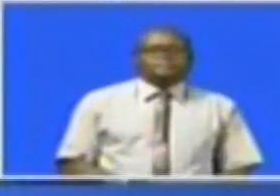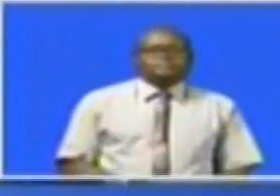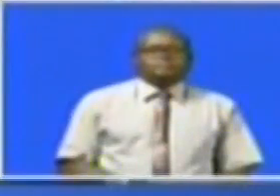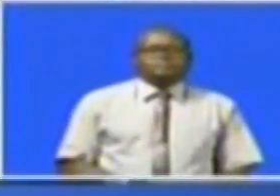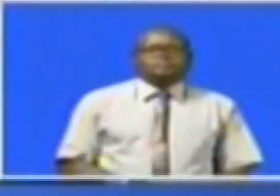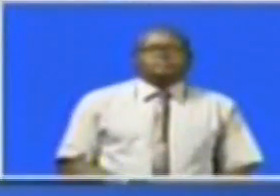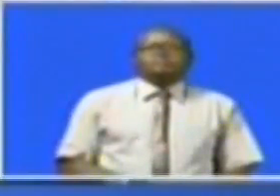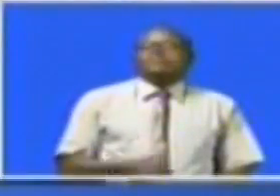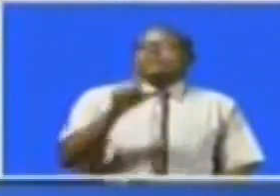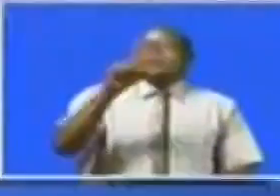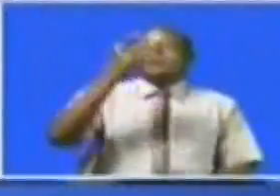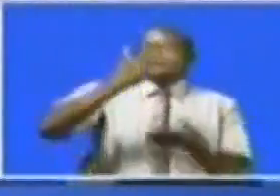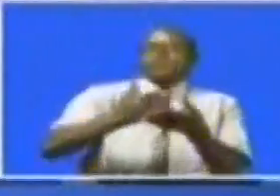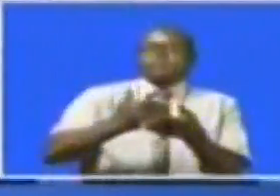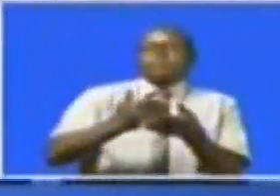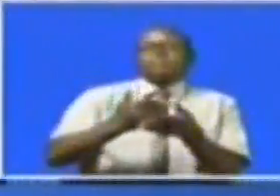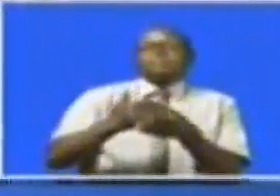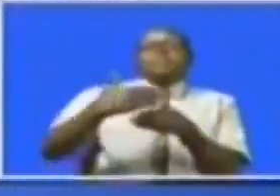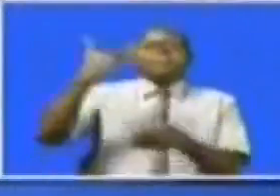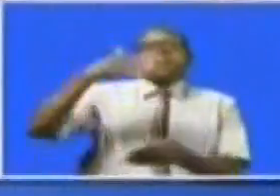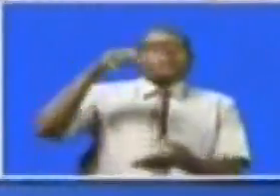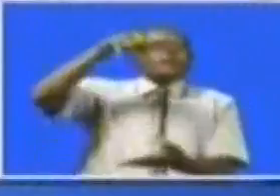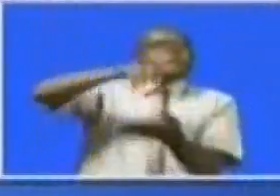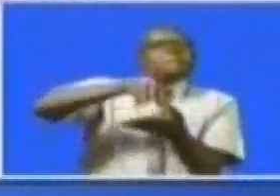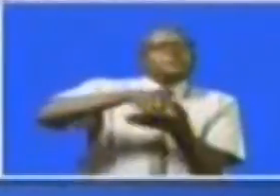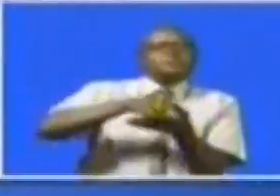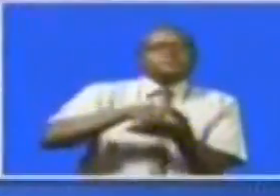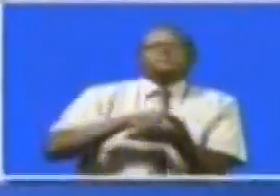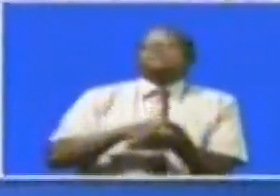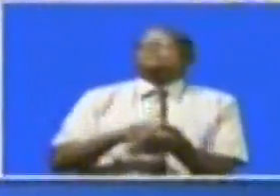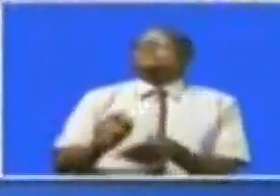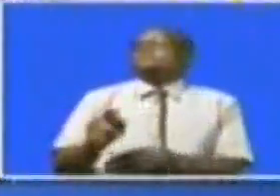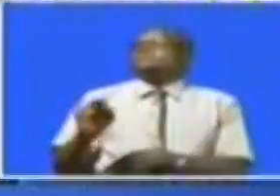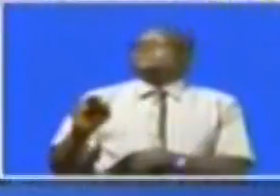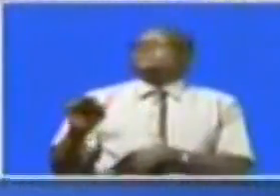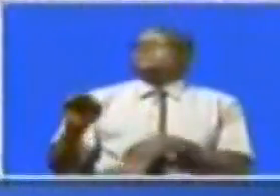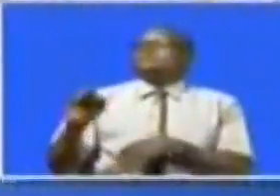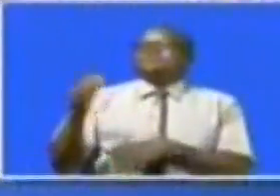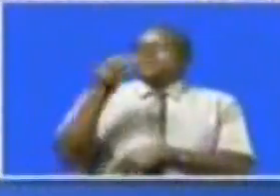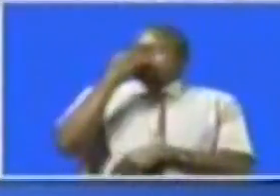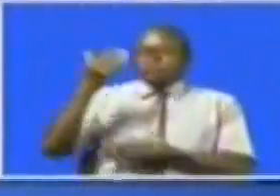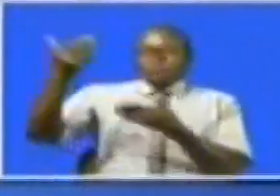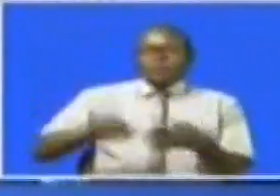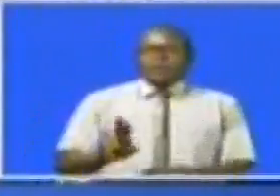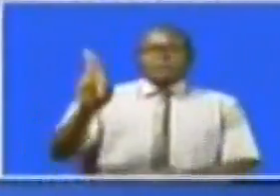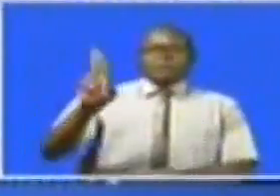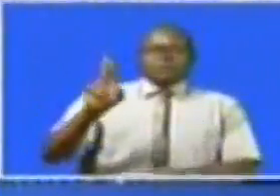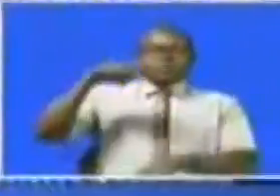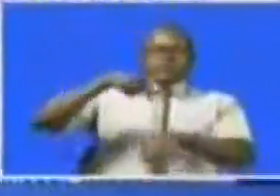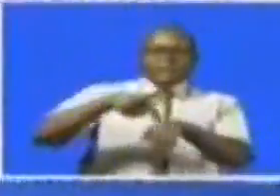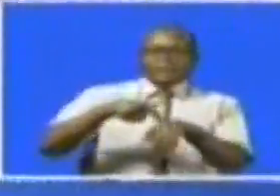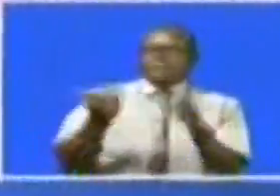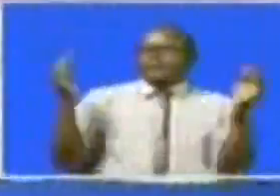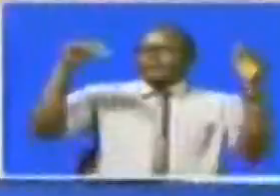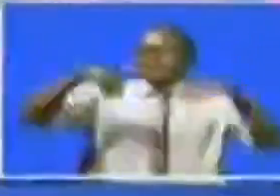At the Namanga one-stop border post, Deputy President William Ruto was at hand to welcome back President Uhuru Kenyatta, who was in Arusha, Tanzania, attending the Heads of